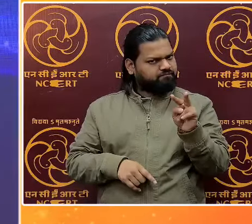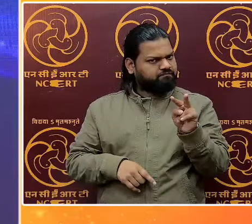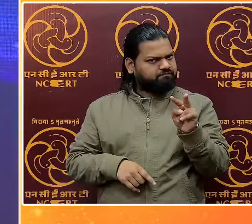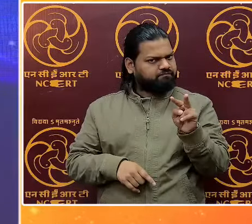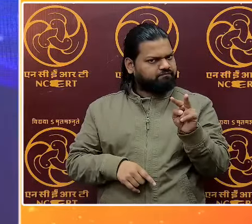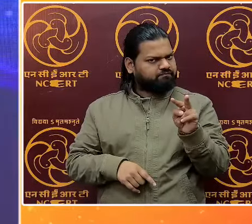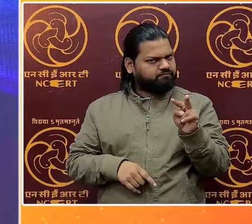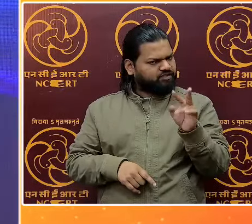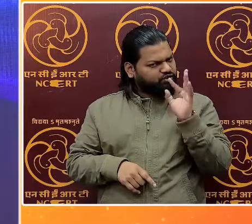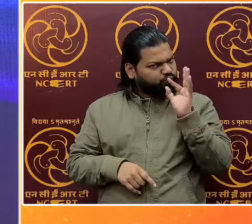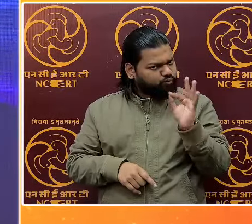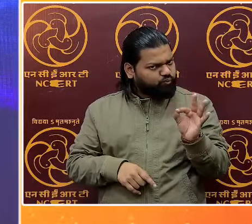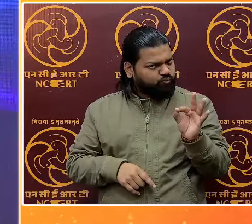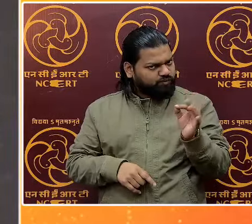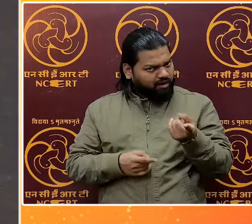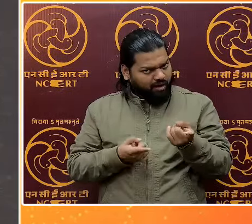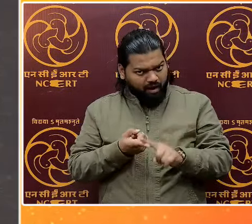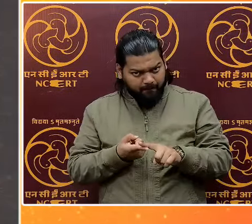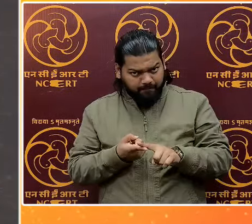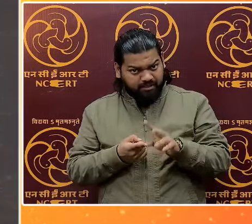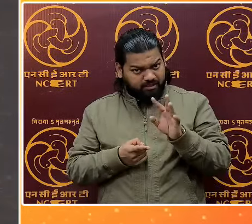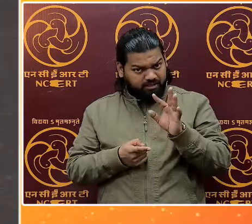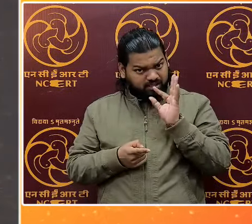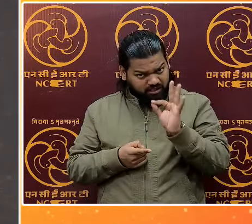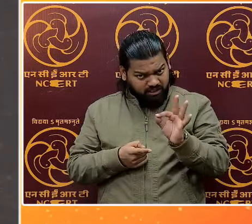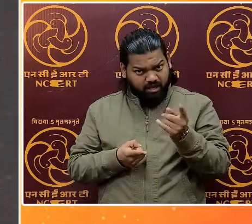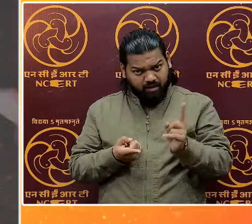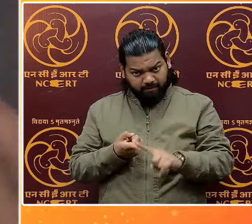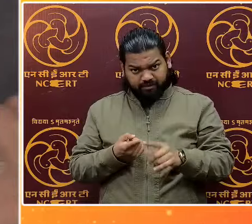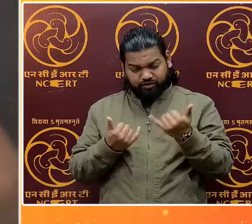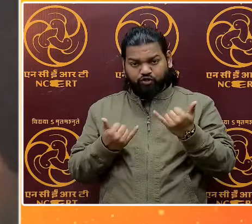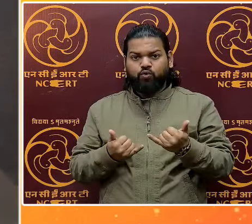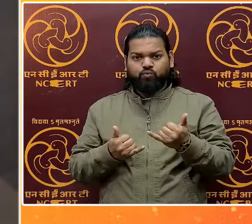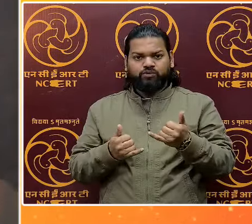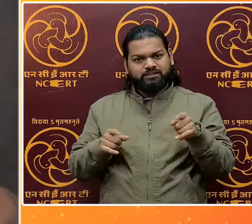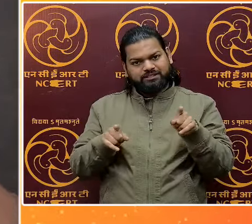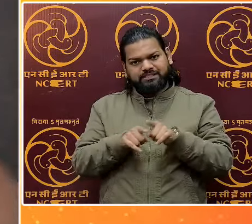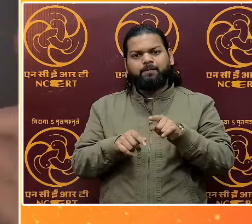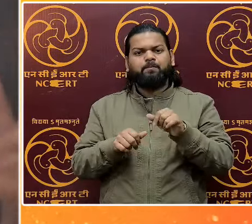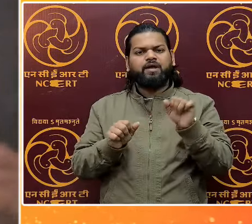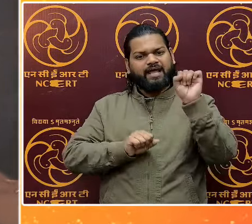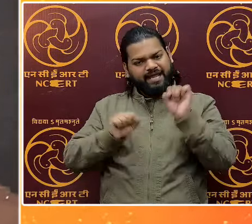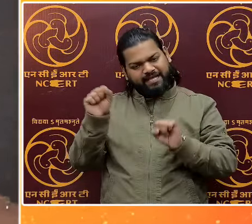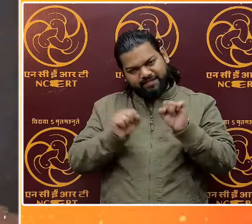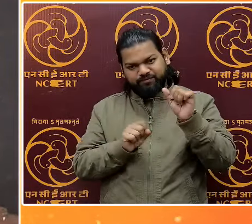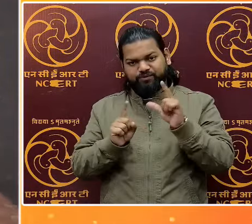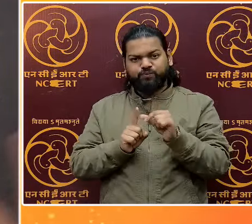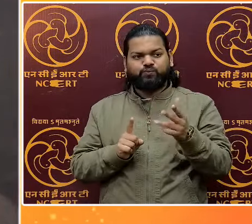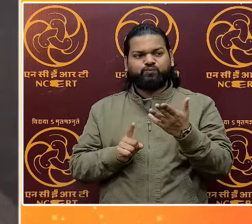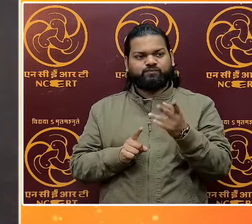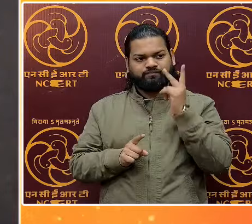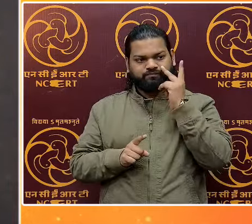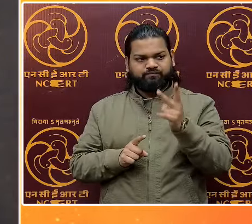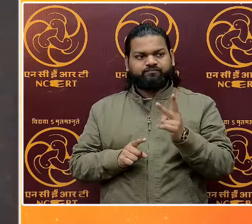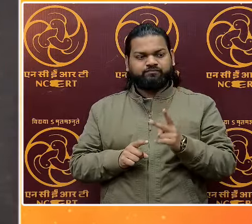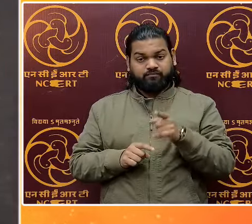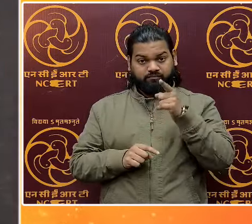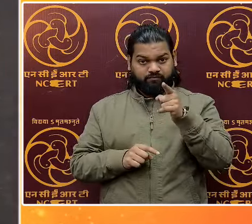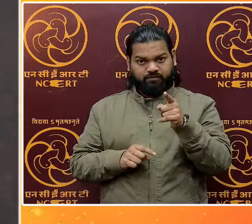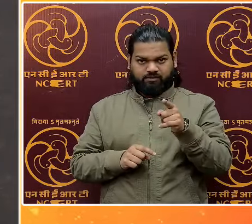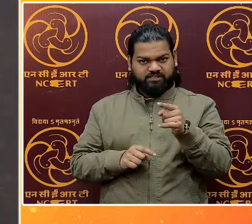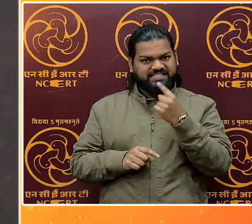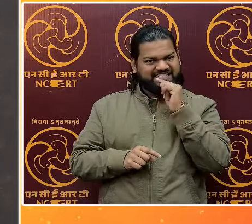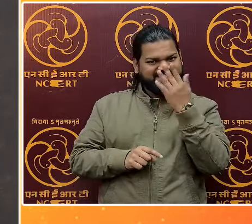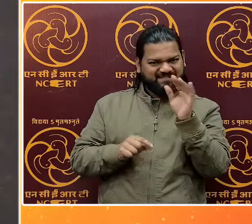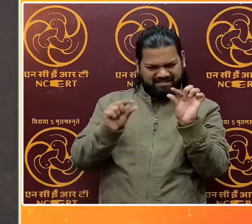it is actually happening in real. So, we will conduct this activity. Okay. So, this is plane